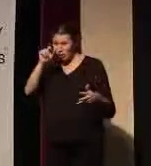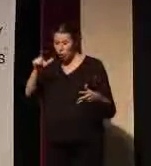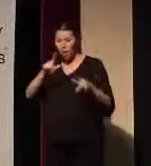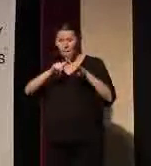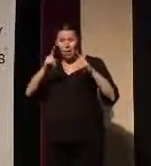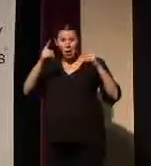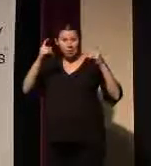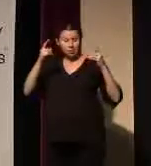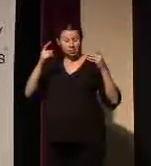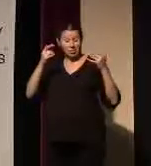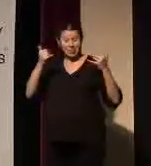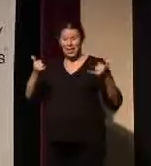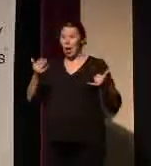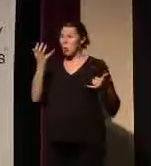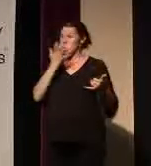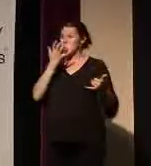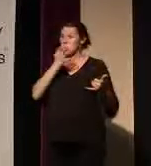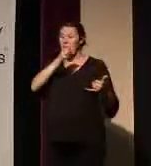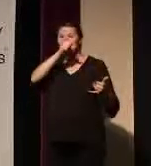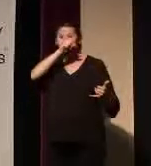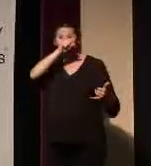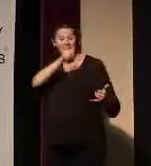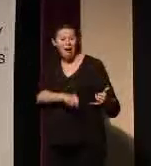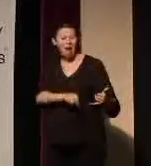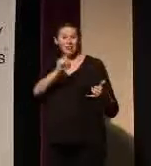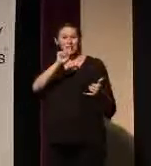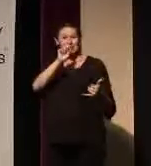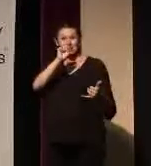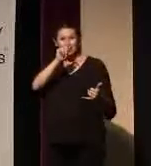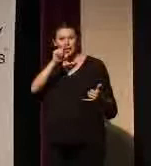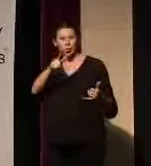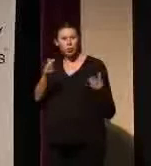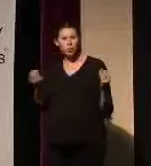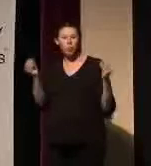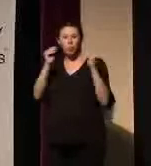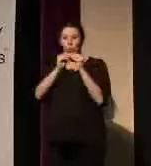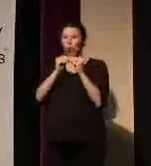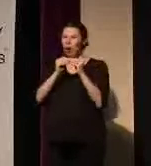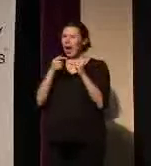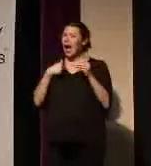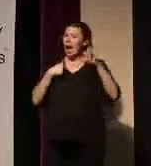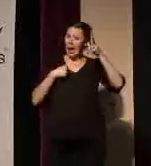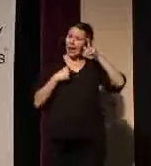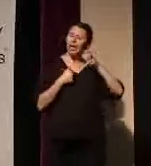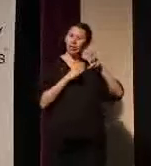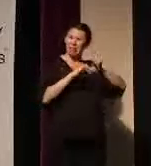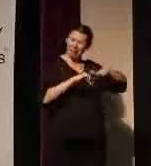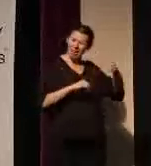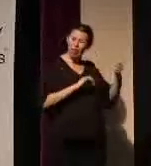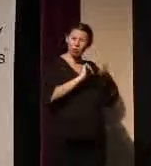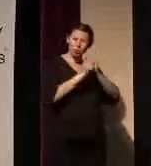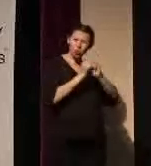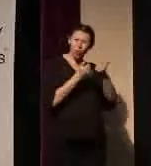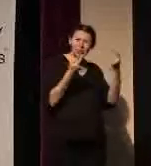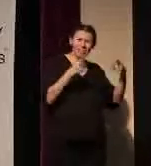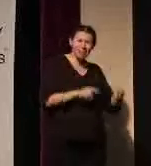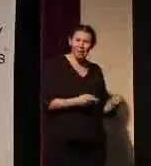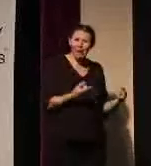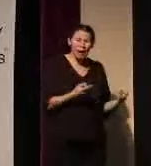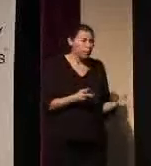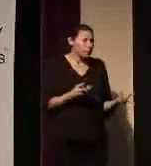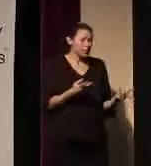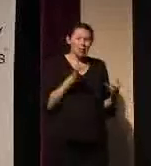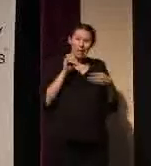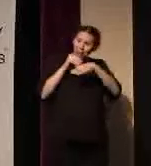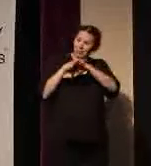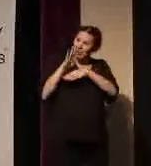even more when this many people come out for a book event on a night when I hear there is some kind of sporting event also going on that affects